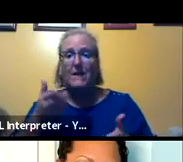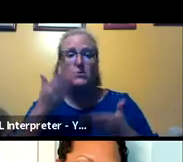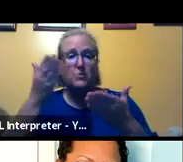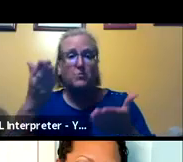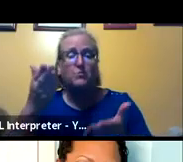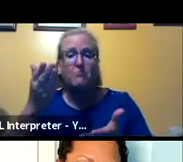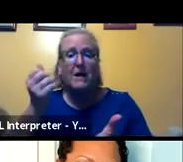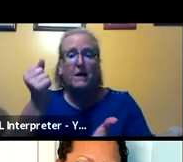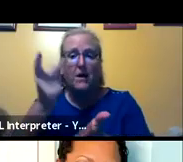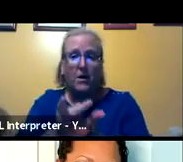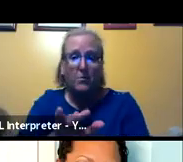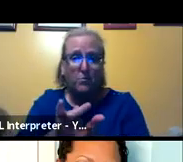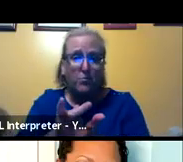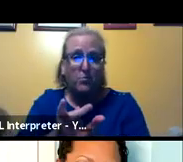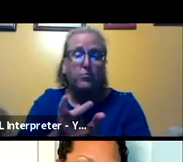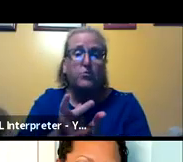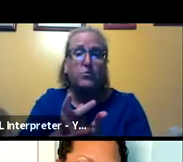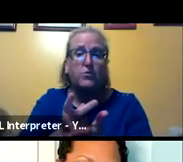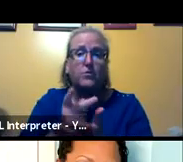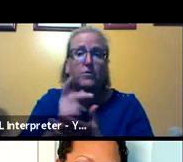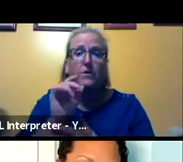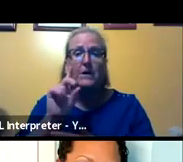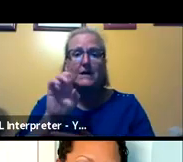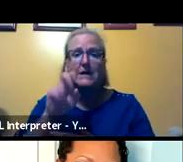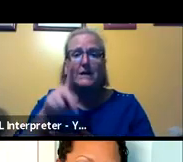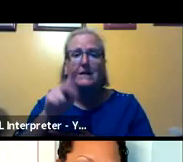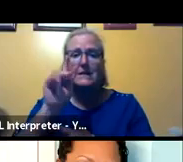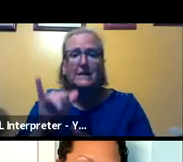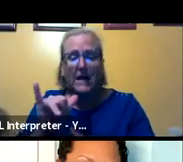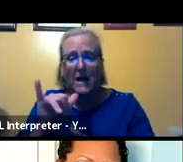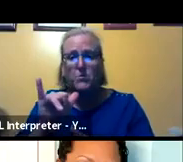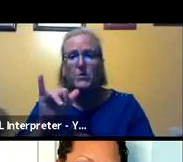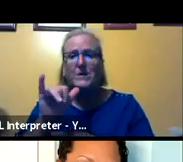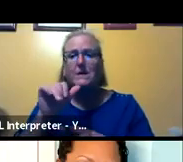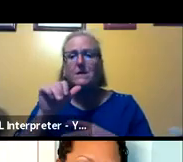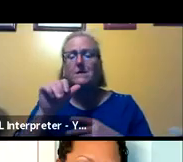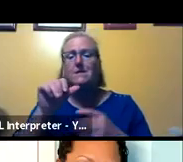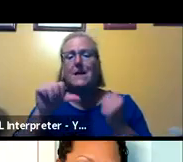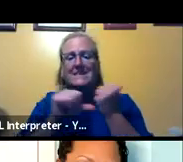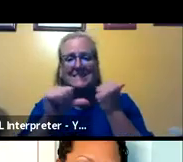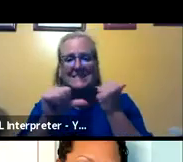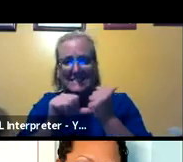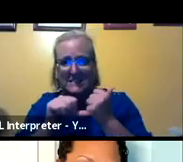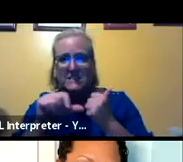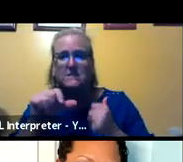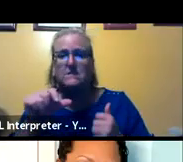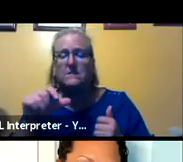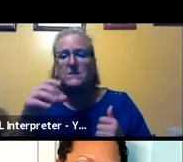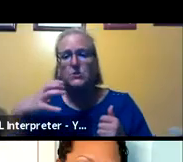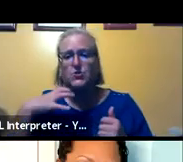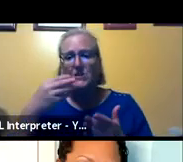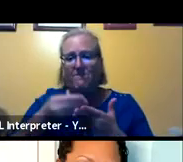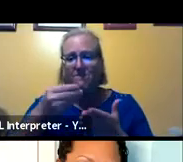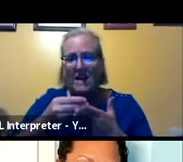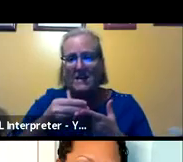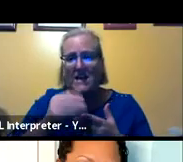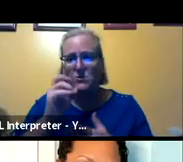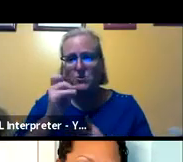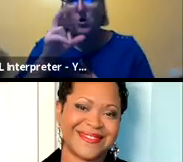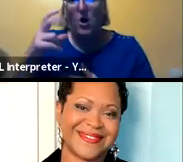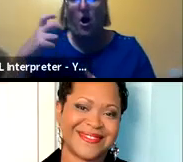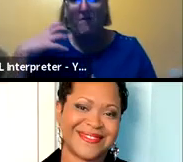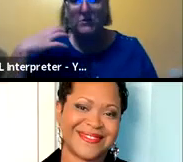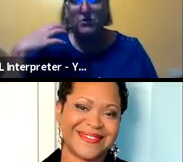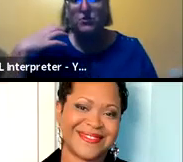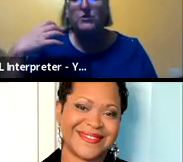approval of the deputy assistant superintendent, chief financial officer. We had 2 rounds